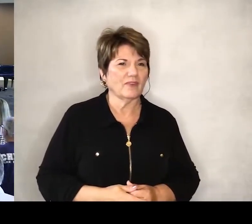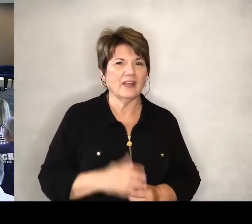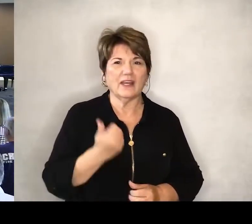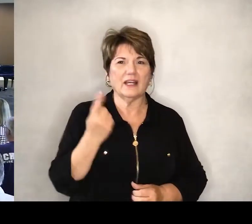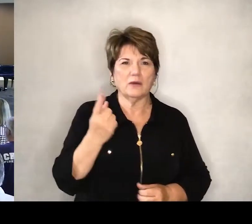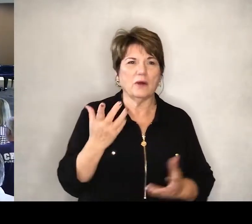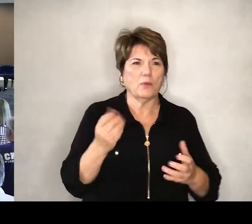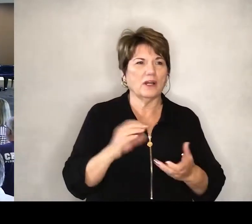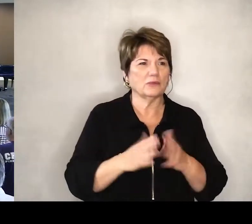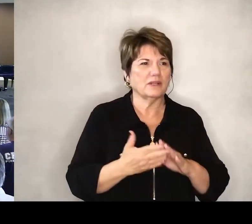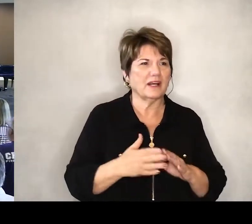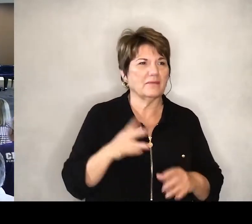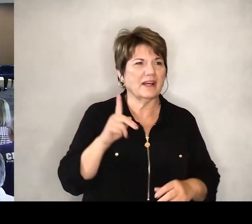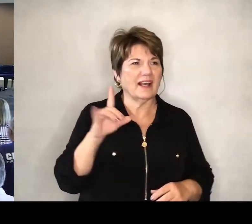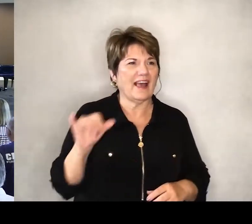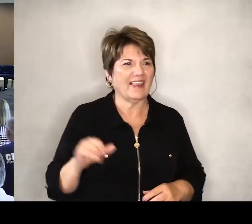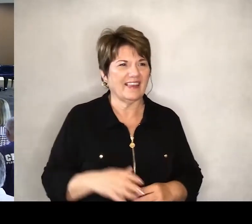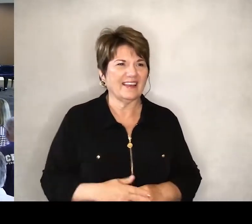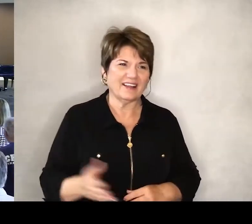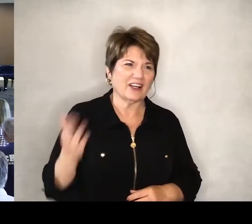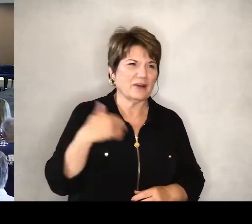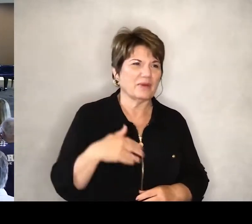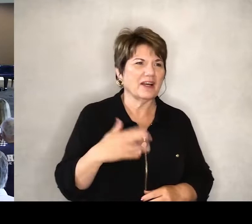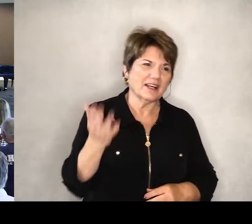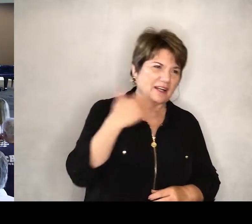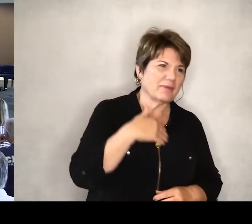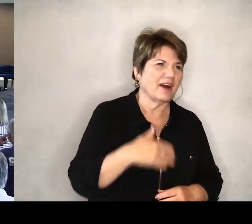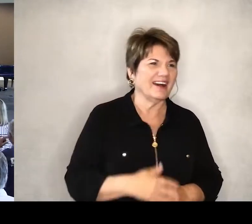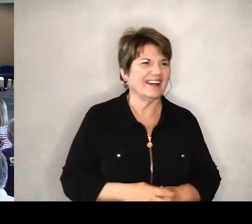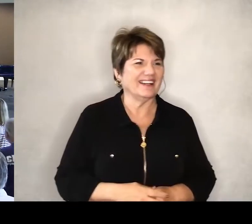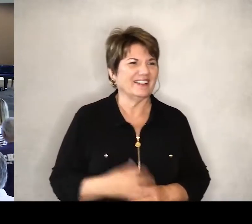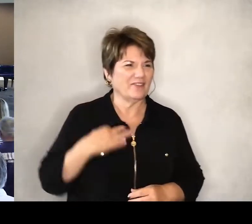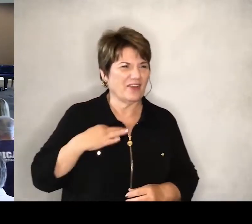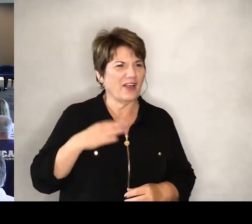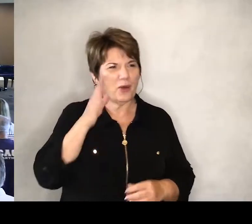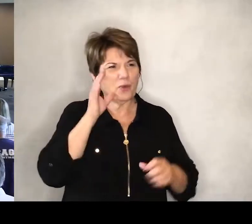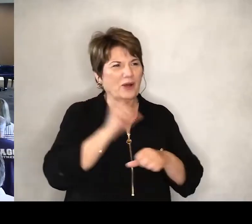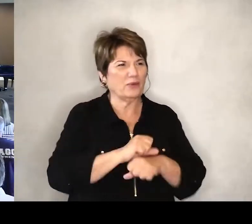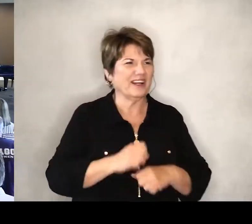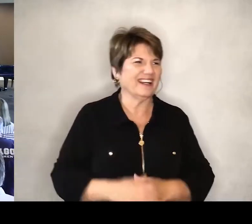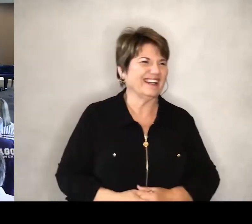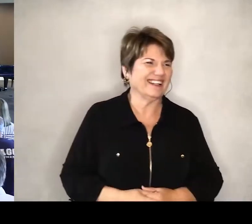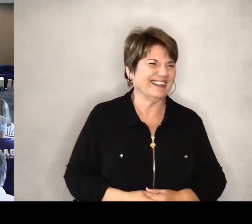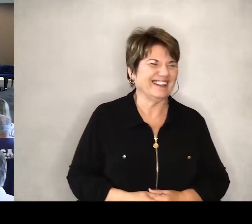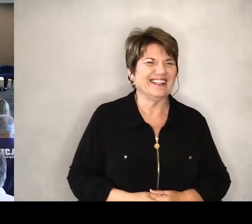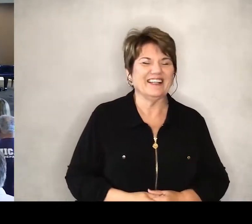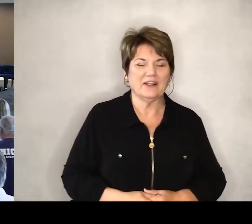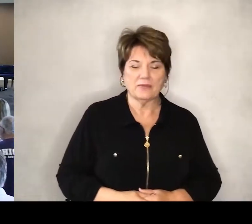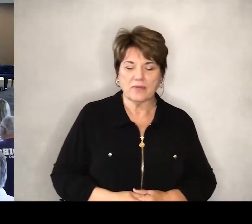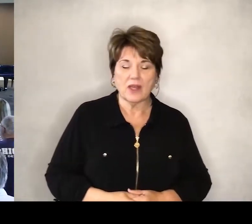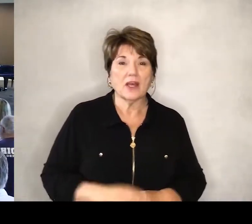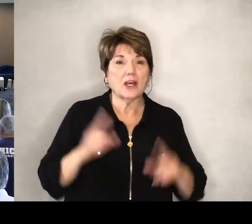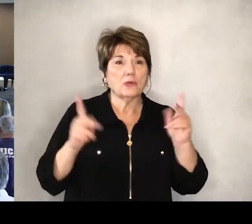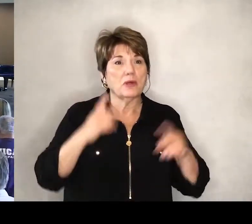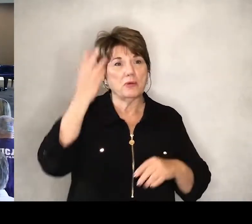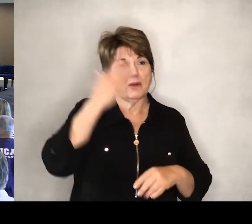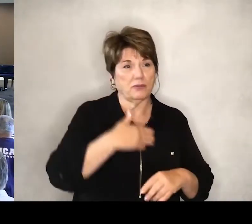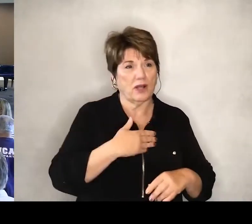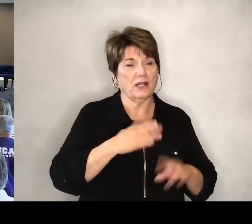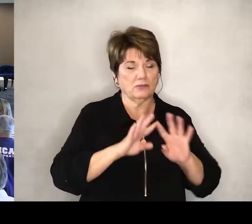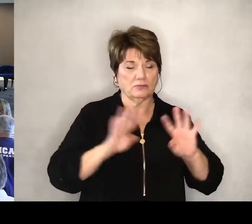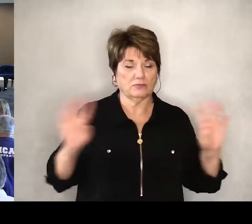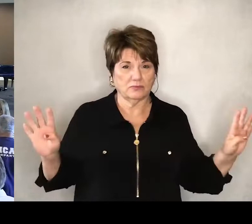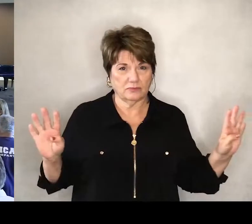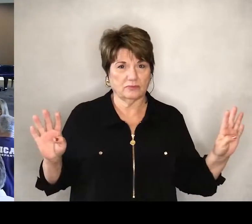Gaffrey? Yeah, come on up. You look like Kelly. Come here. Come on up here. That's going to work. It's great. All right, so here, the people in the front